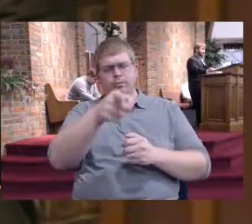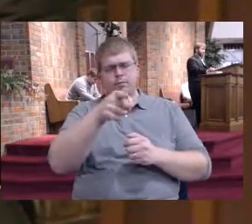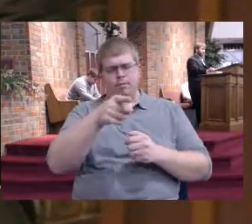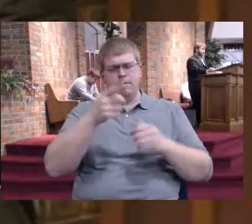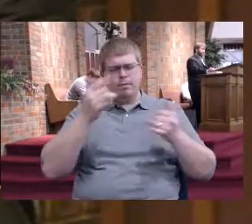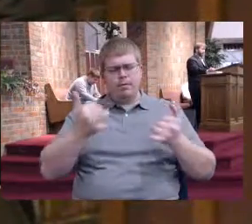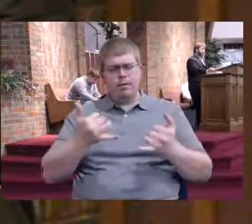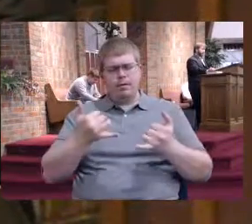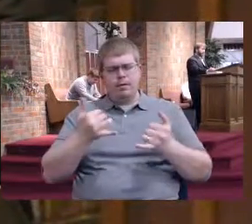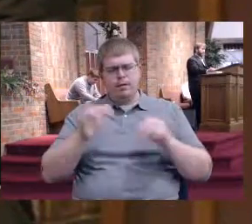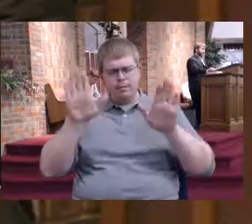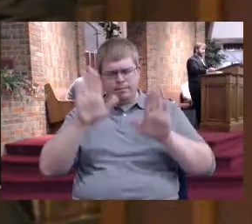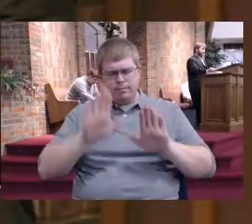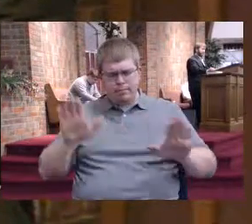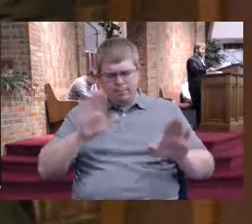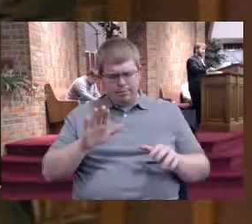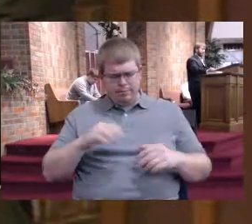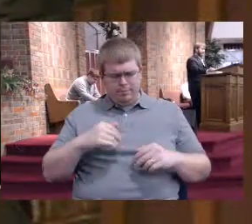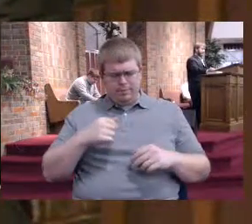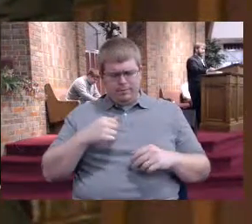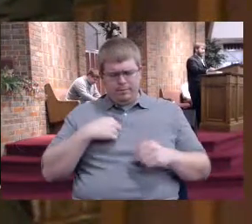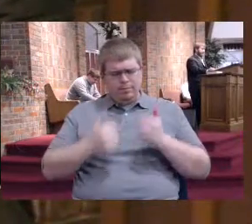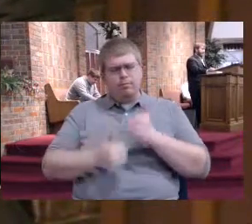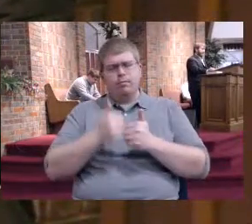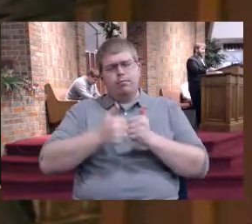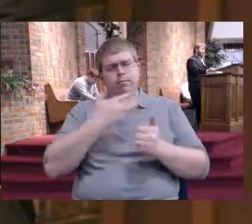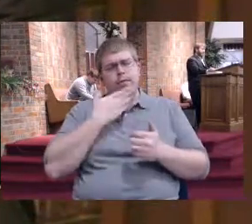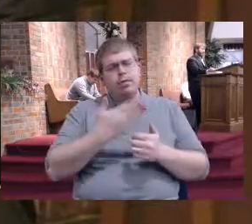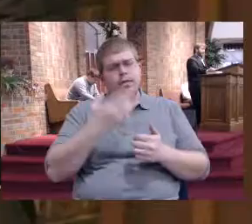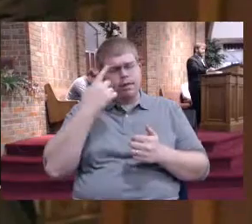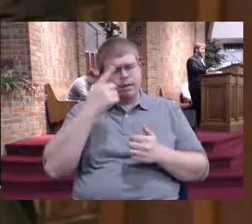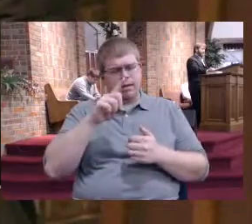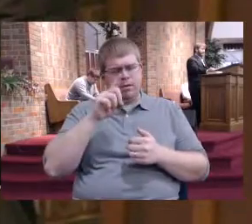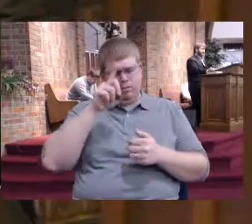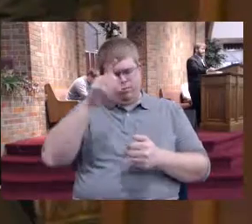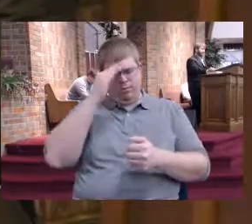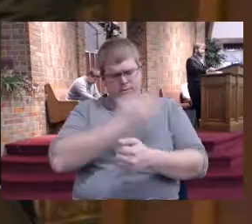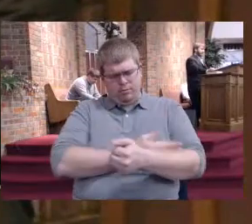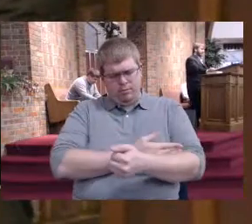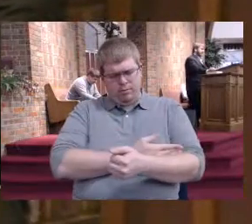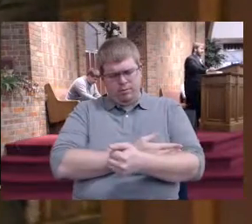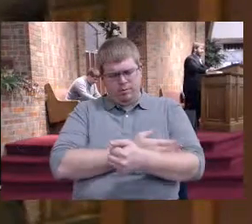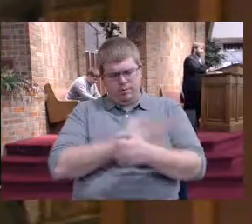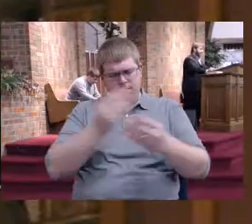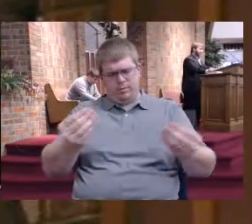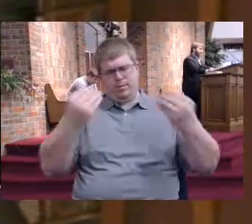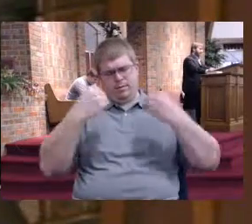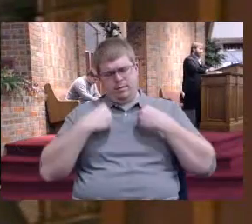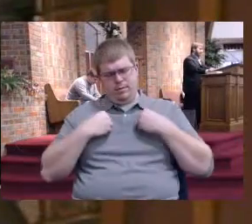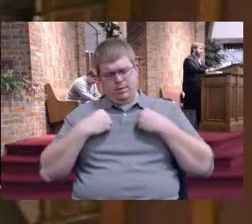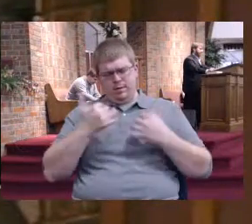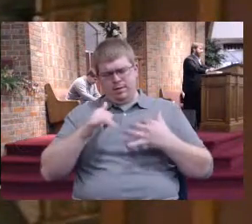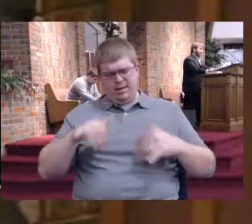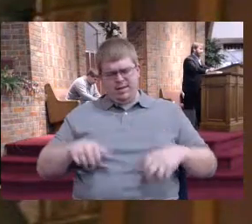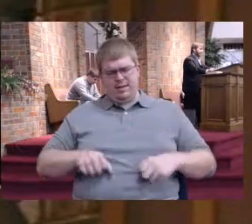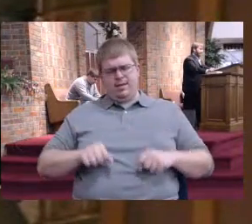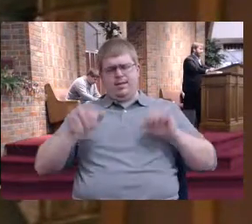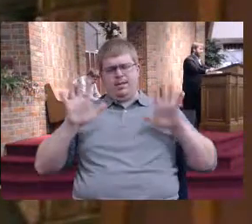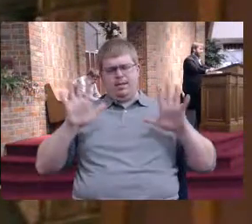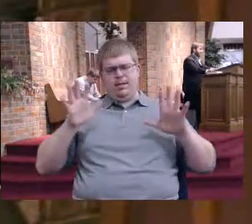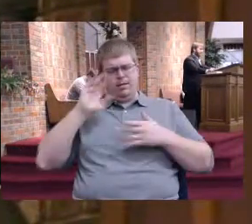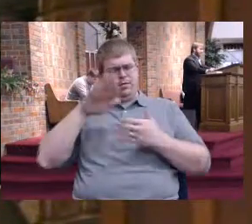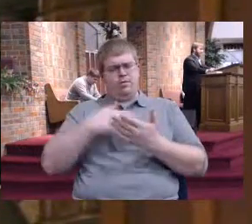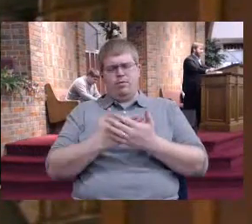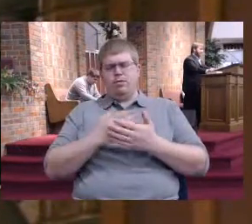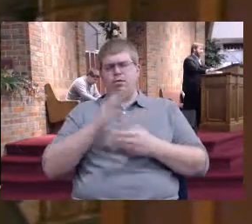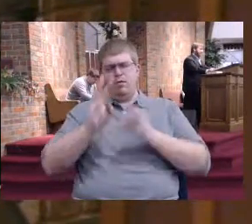Lord, we're thankful most of all for the gift of your Son and the sacrifice that he gave for the entire world to